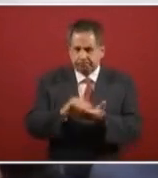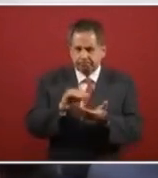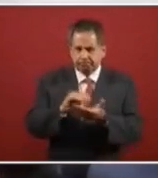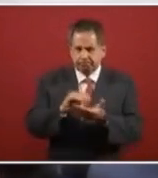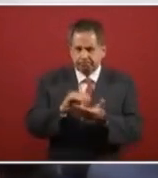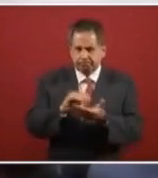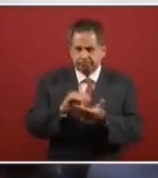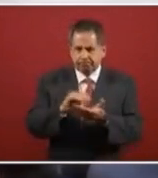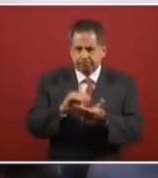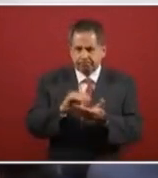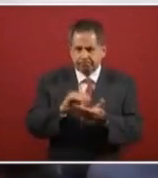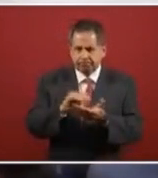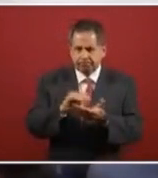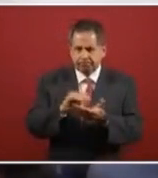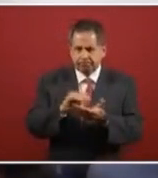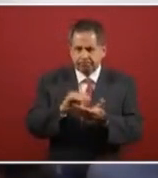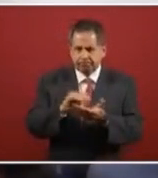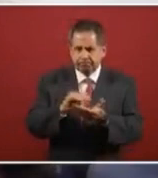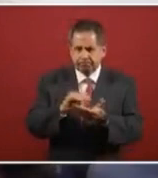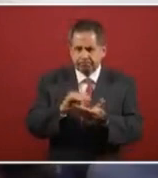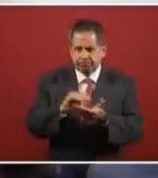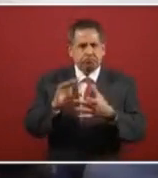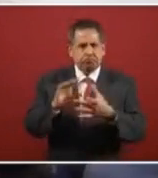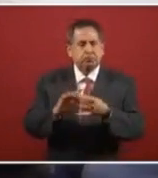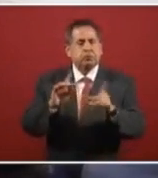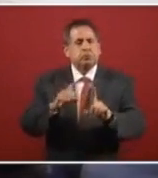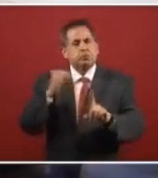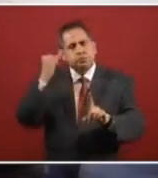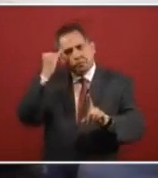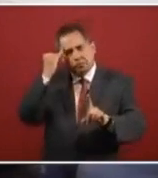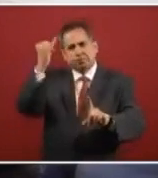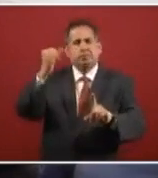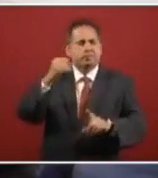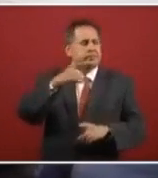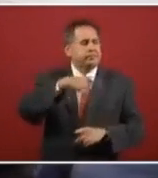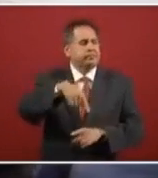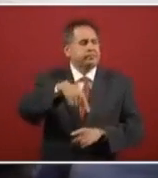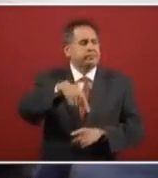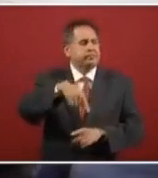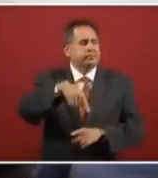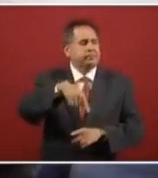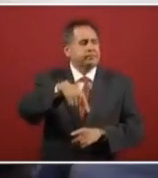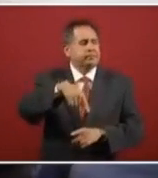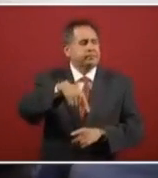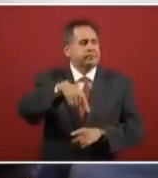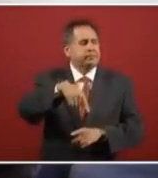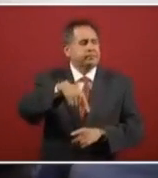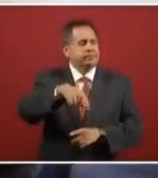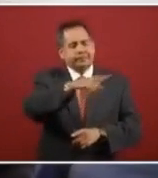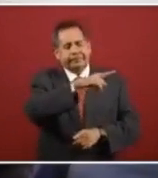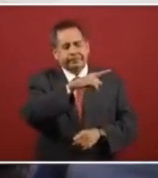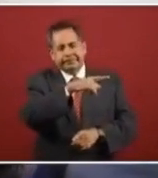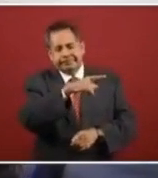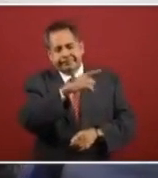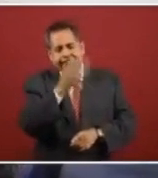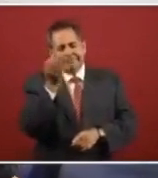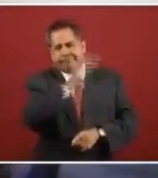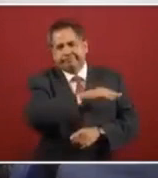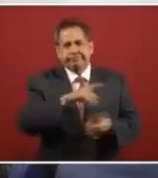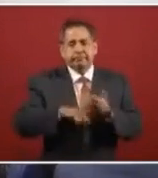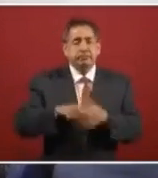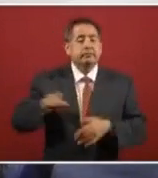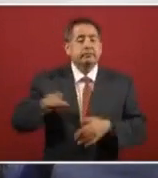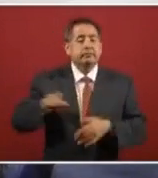and there still exists the idea that the fallacy that